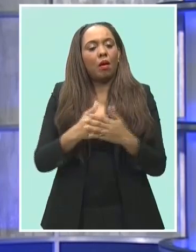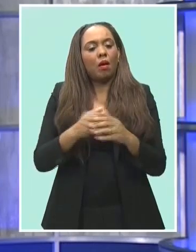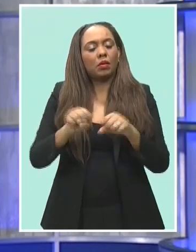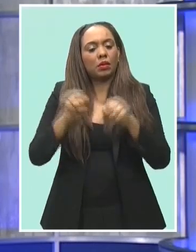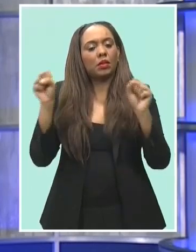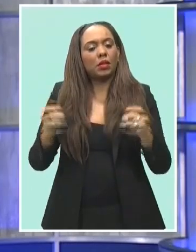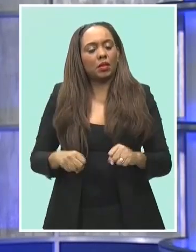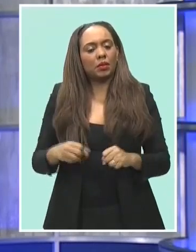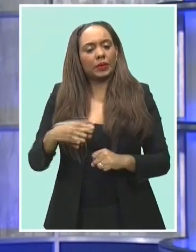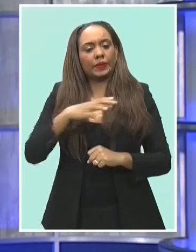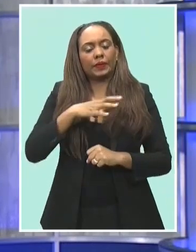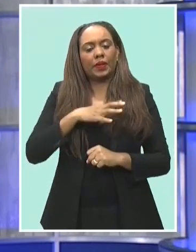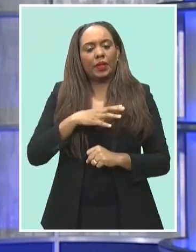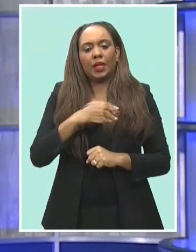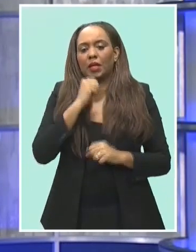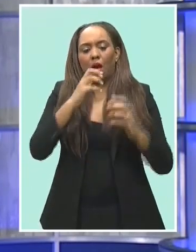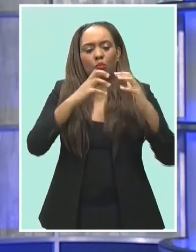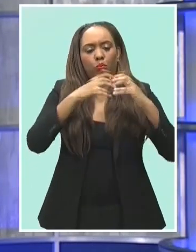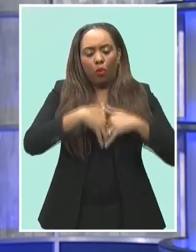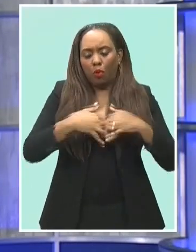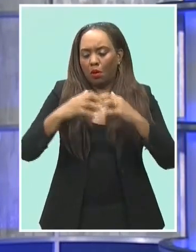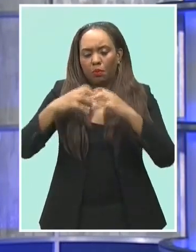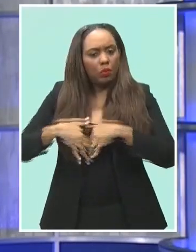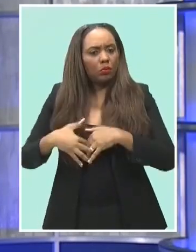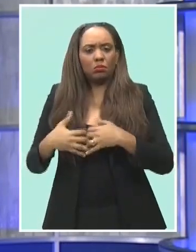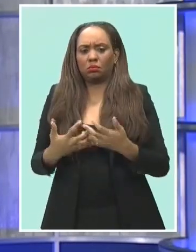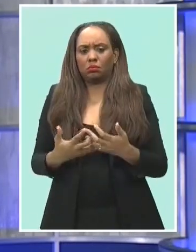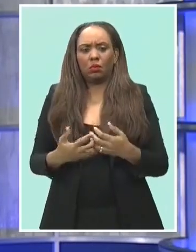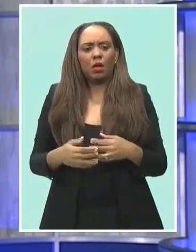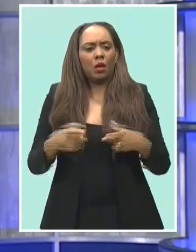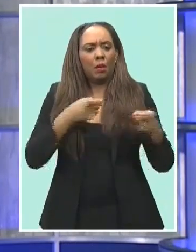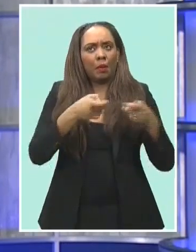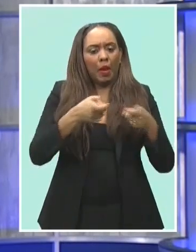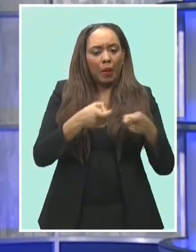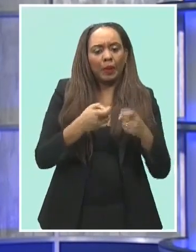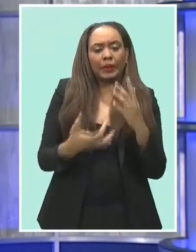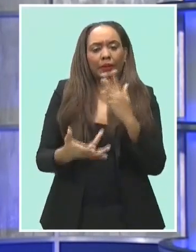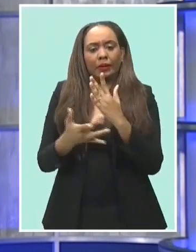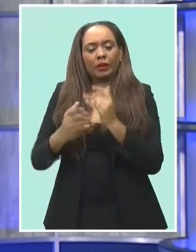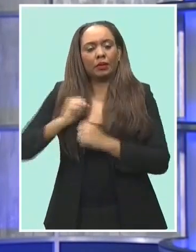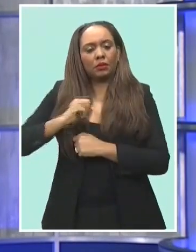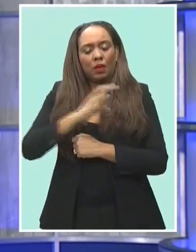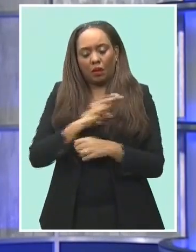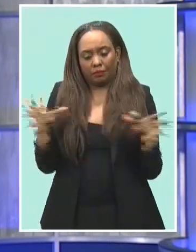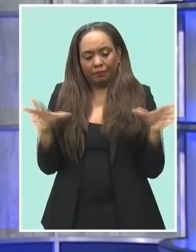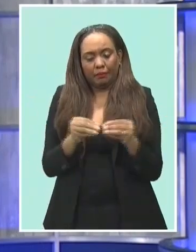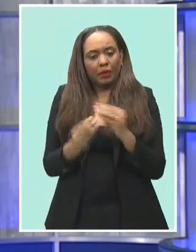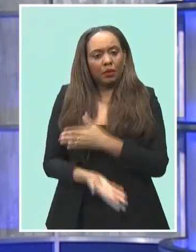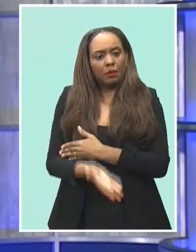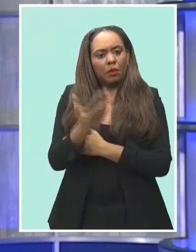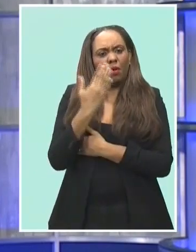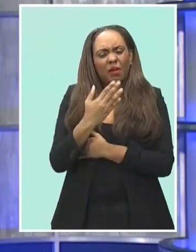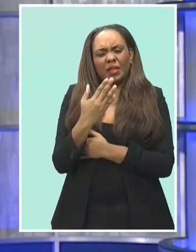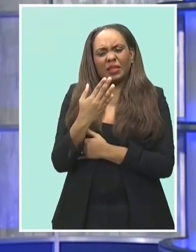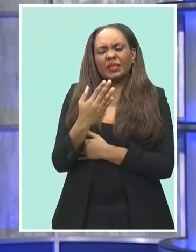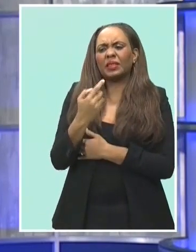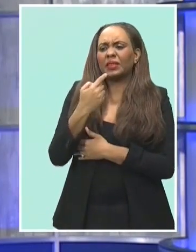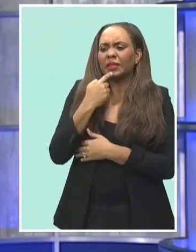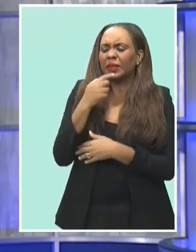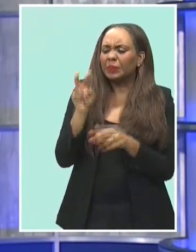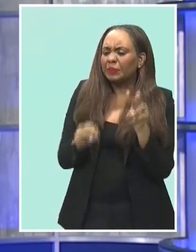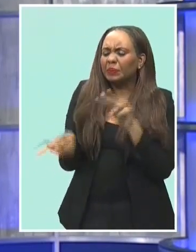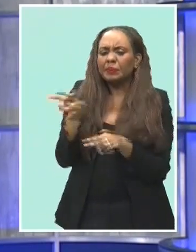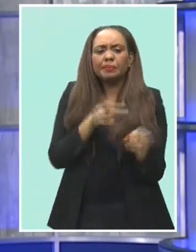all reports, their systems survived Dorian. She says management and technical staff met this morning to review the infrastructure and